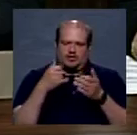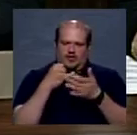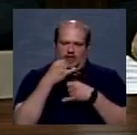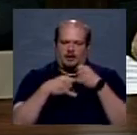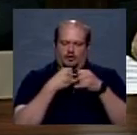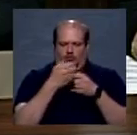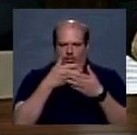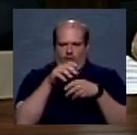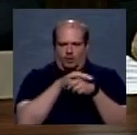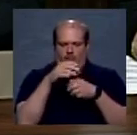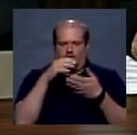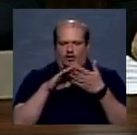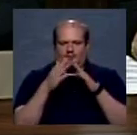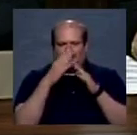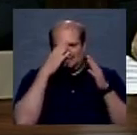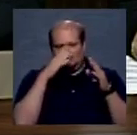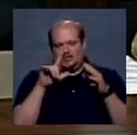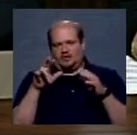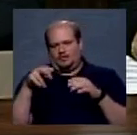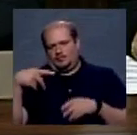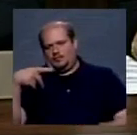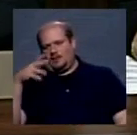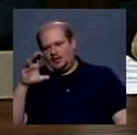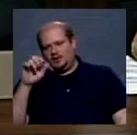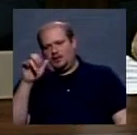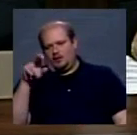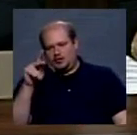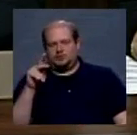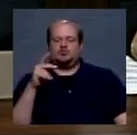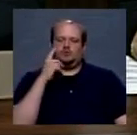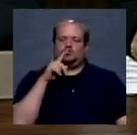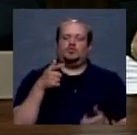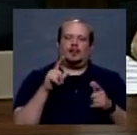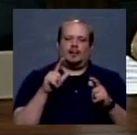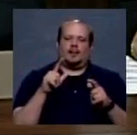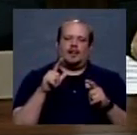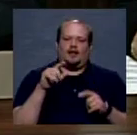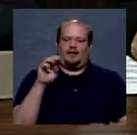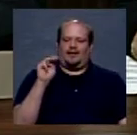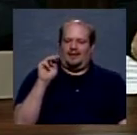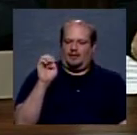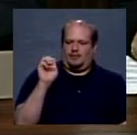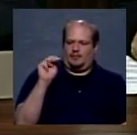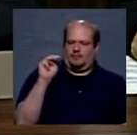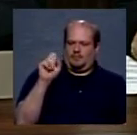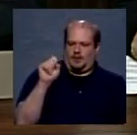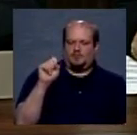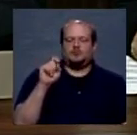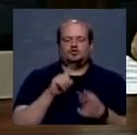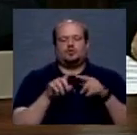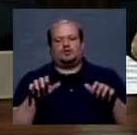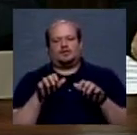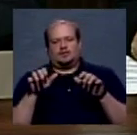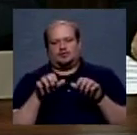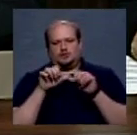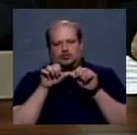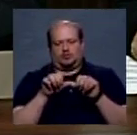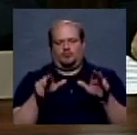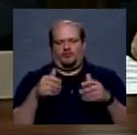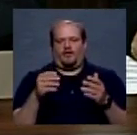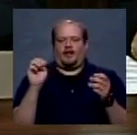agreement between the City of Little Rock, Arkansas and Pulaski County, Arkansas to allow Metropolitan Emergency Medical Services to continue to provide